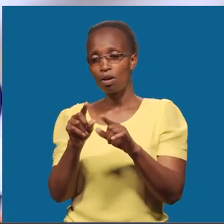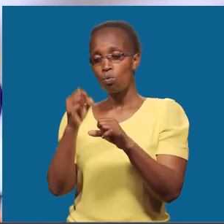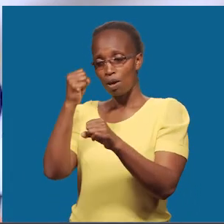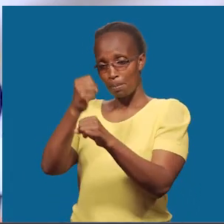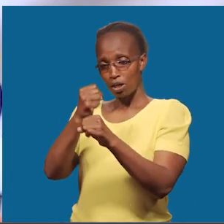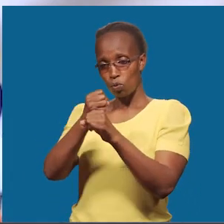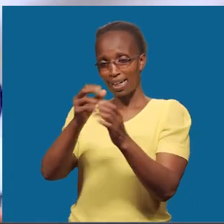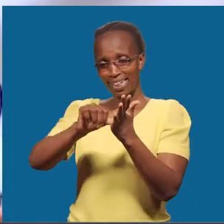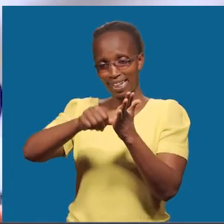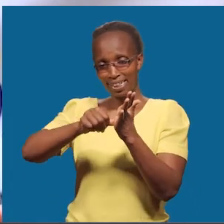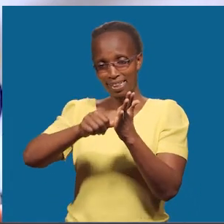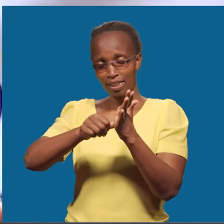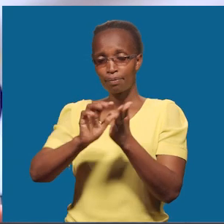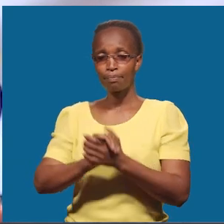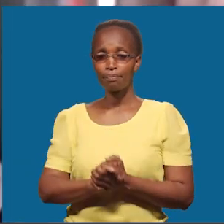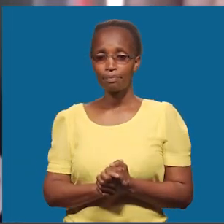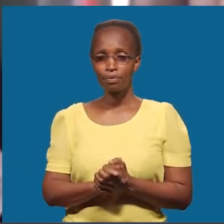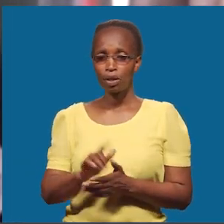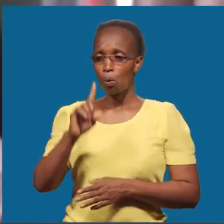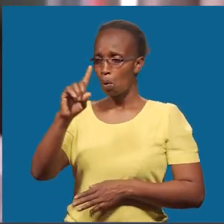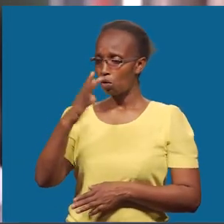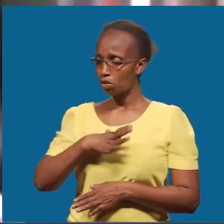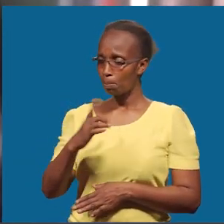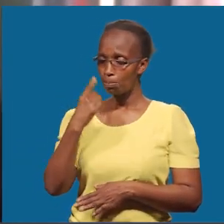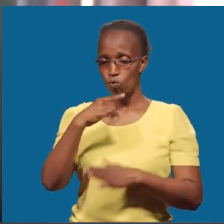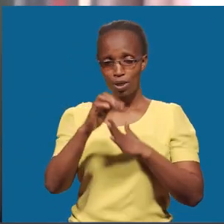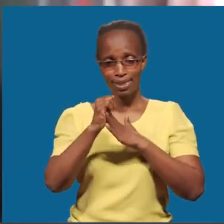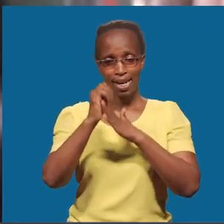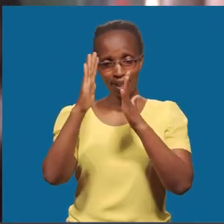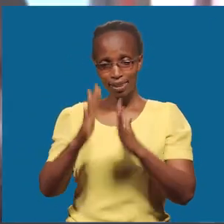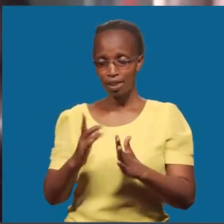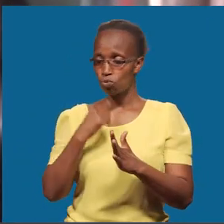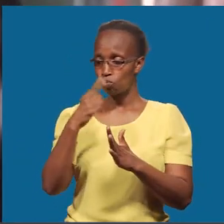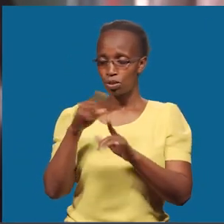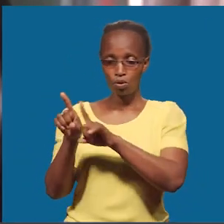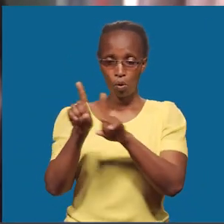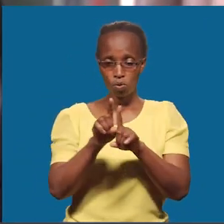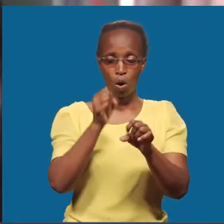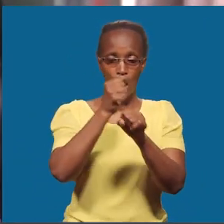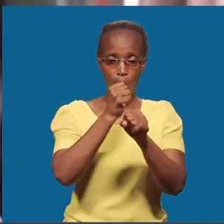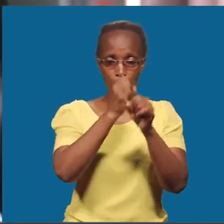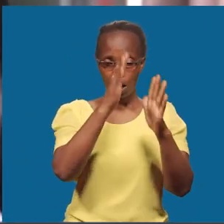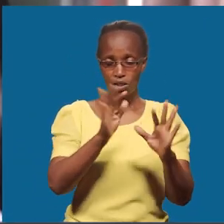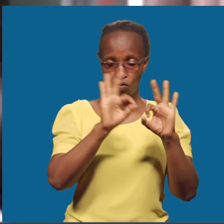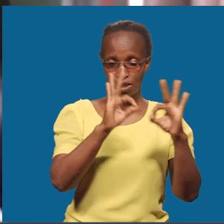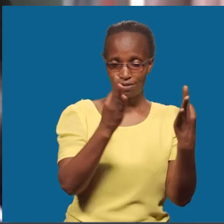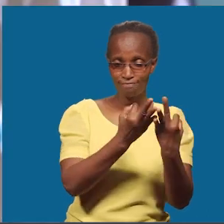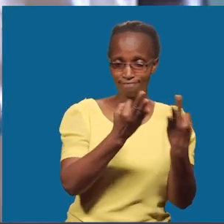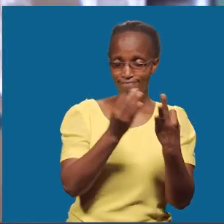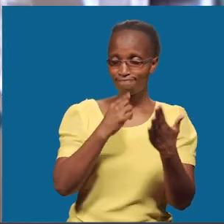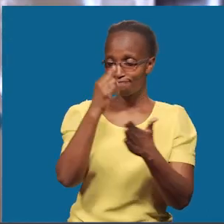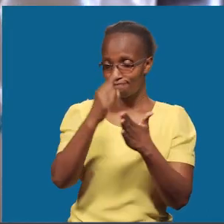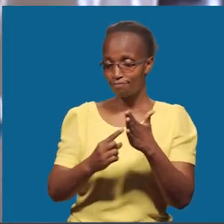Lakeside Hospital has been working very hard. Karen Kasera ambaye ni muuguzi na Ann Acheng ambaye ni mfanyikazi wa